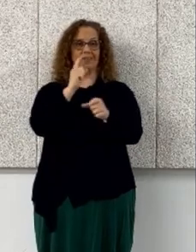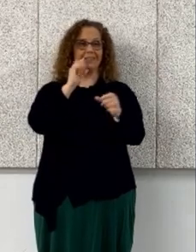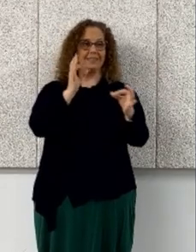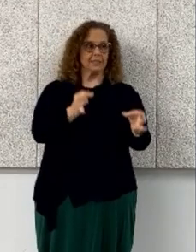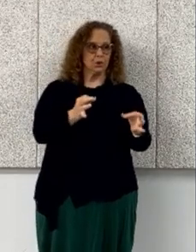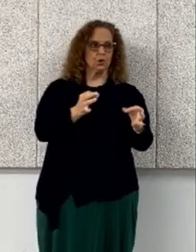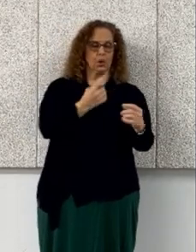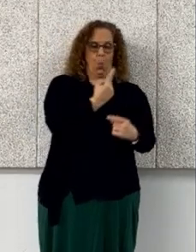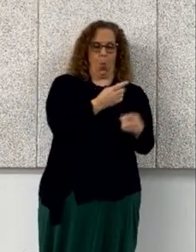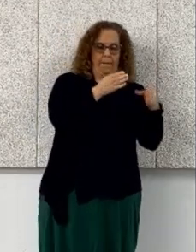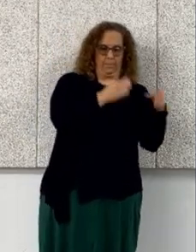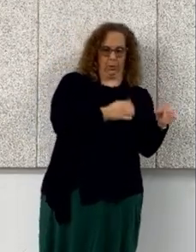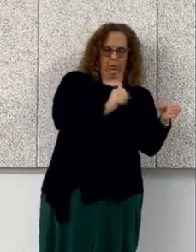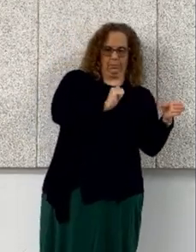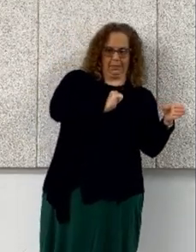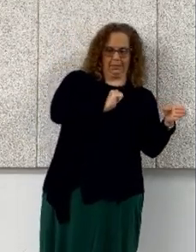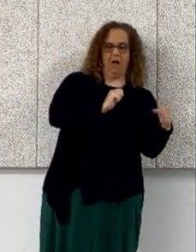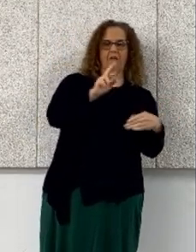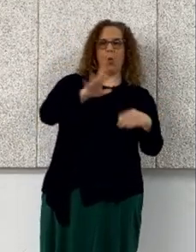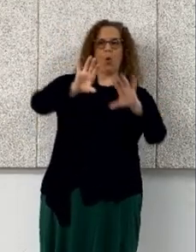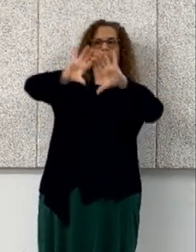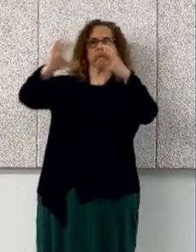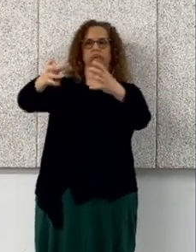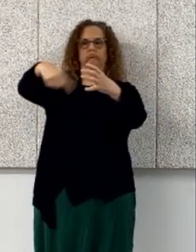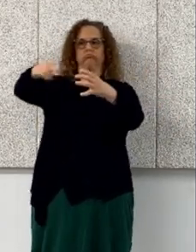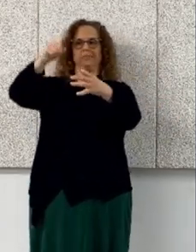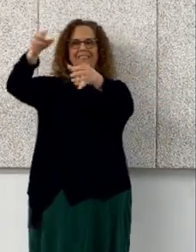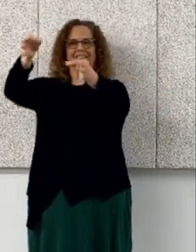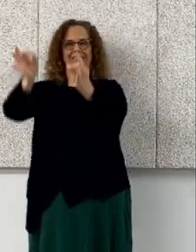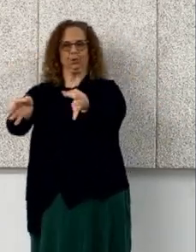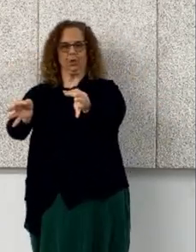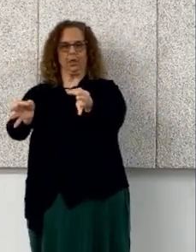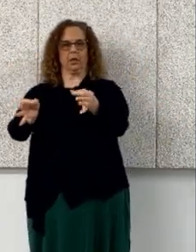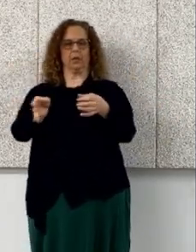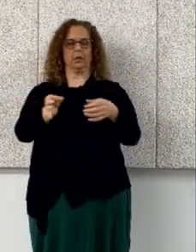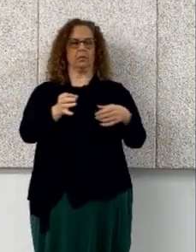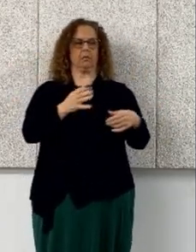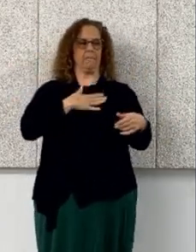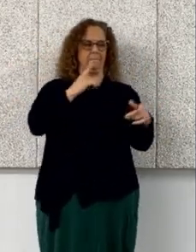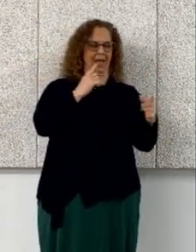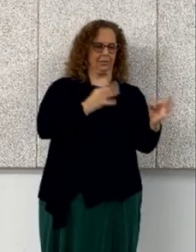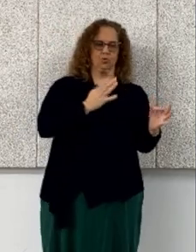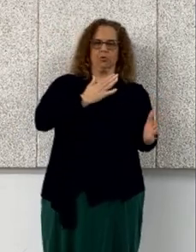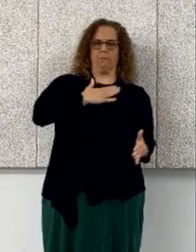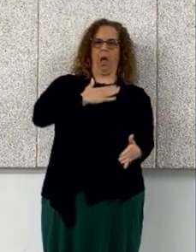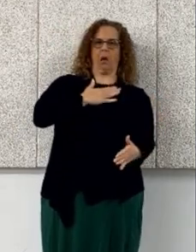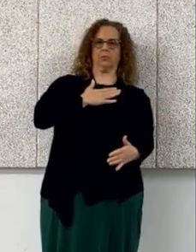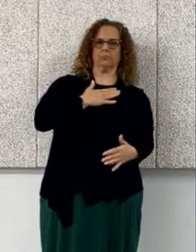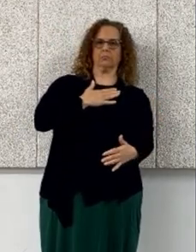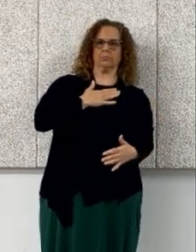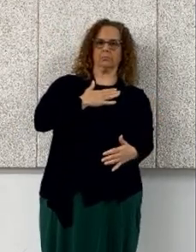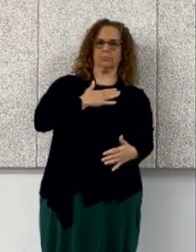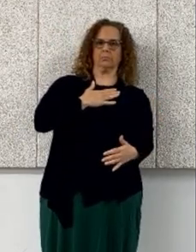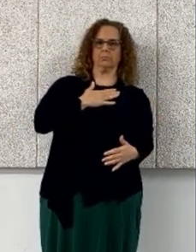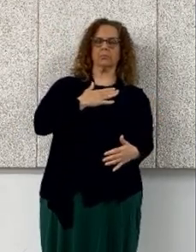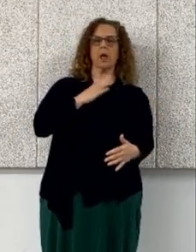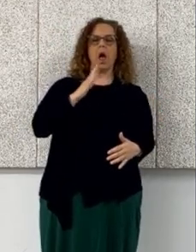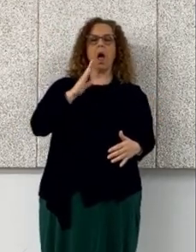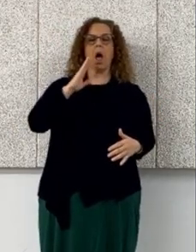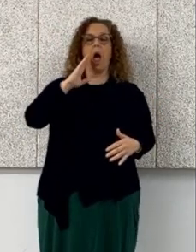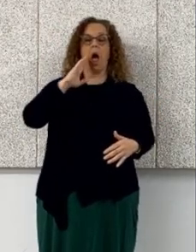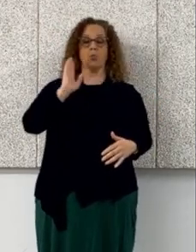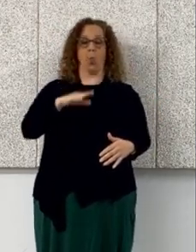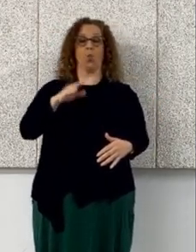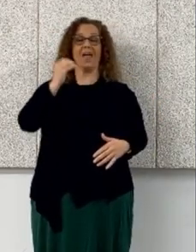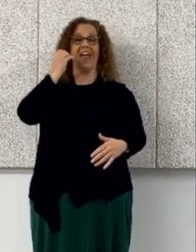made by me, the decision is my decision. Mm-hmm. And I need to know that whatever might come